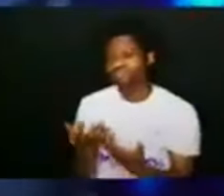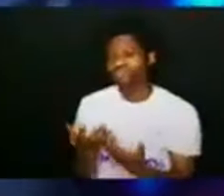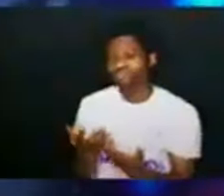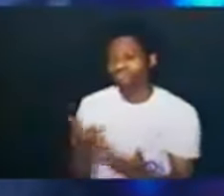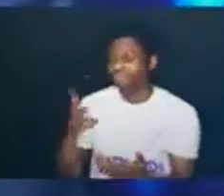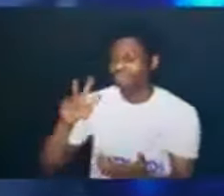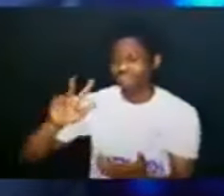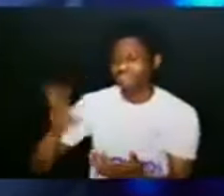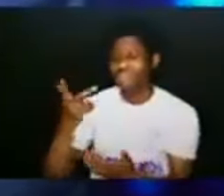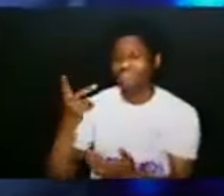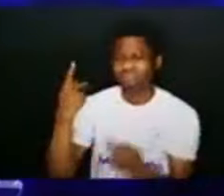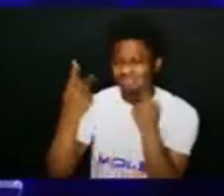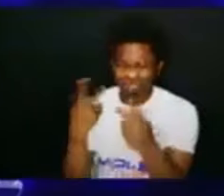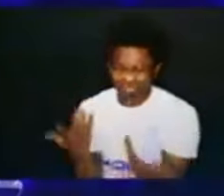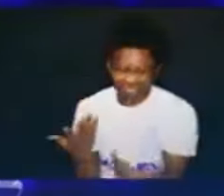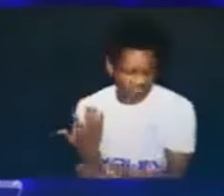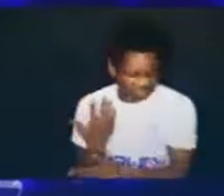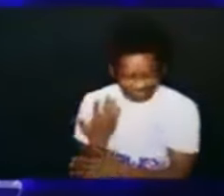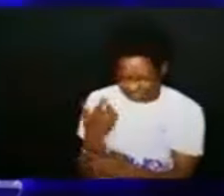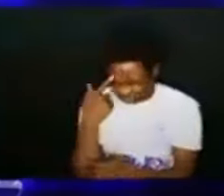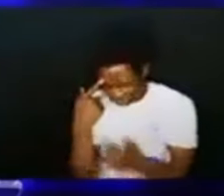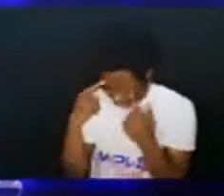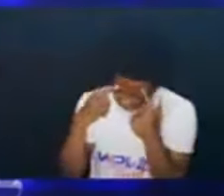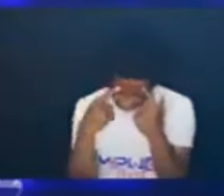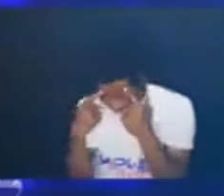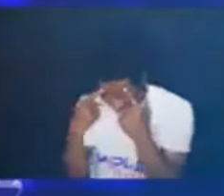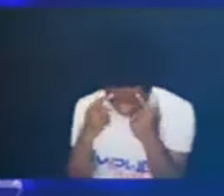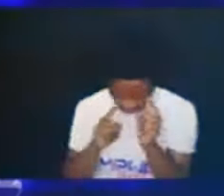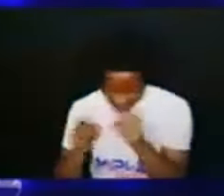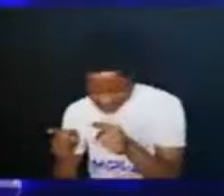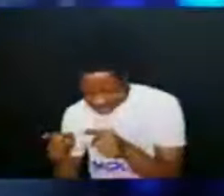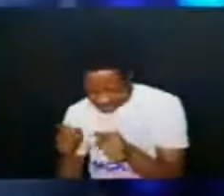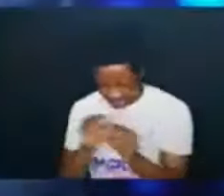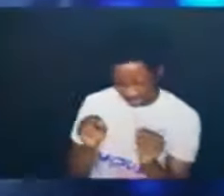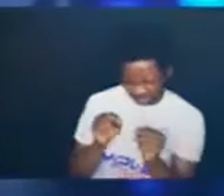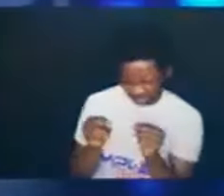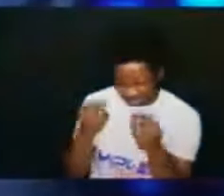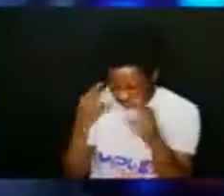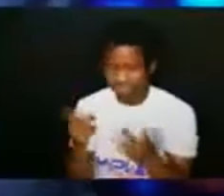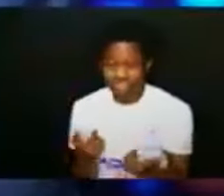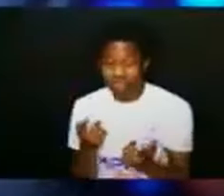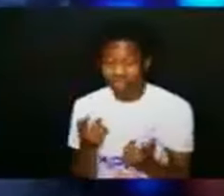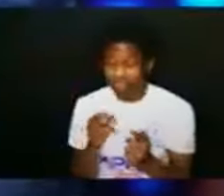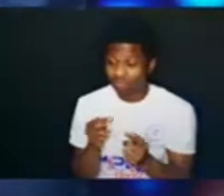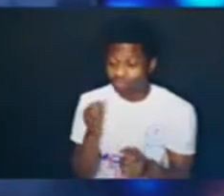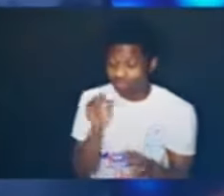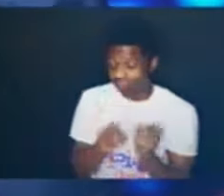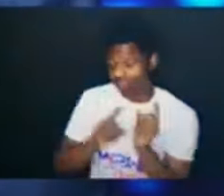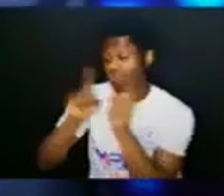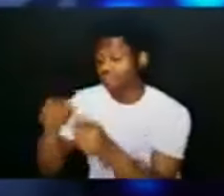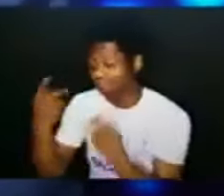visit, he says, I don't know whether I should come or not. And if I come, yeah, but that is human